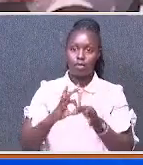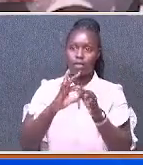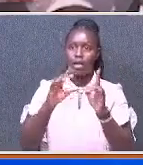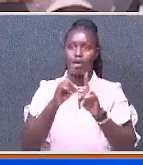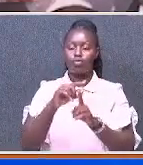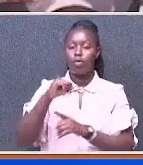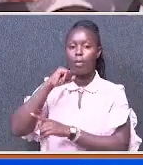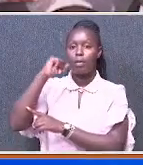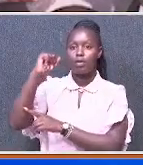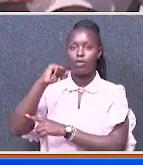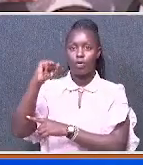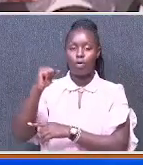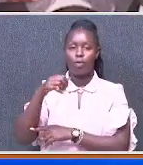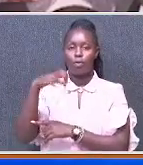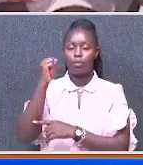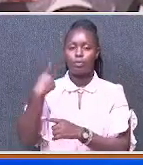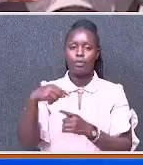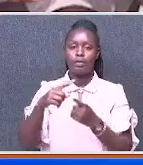region.